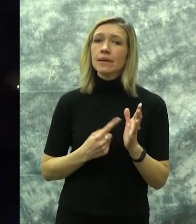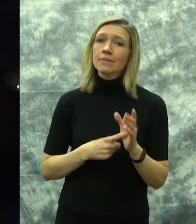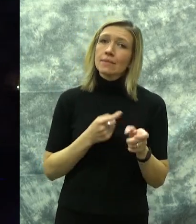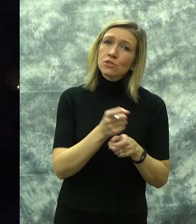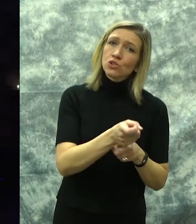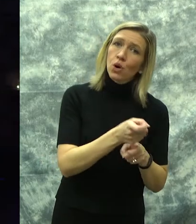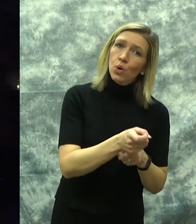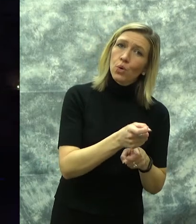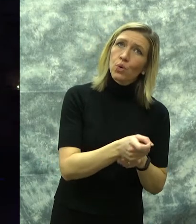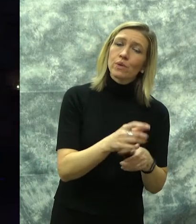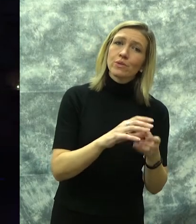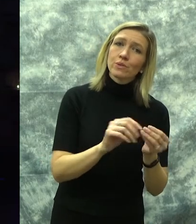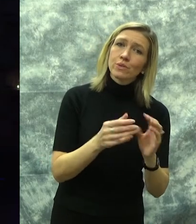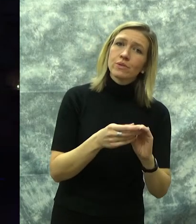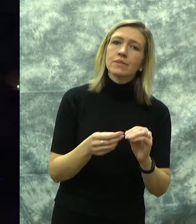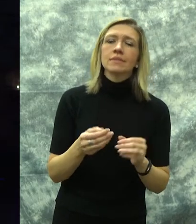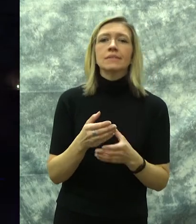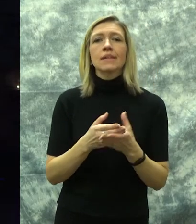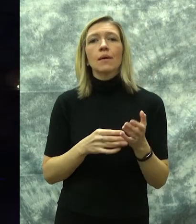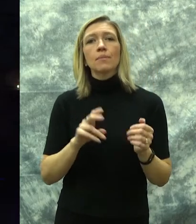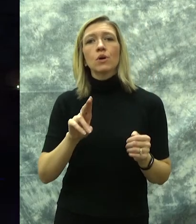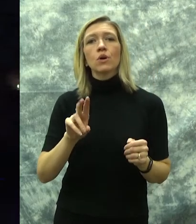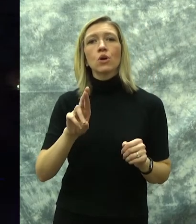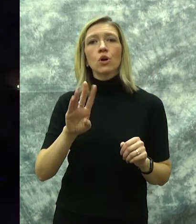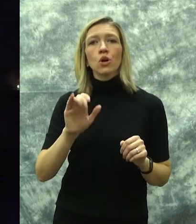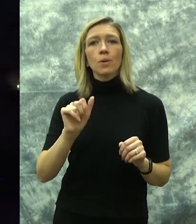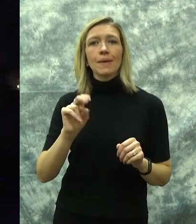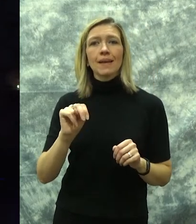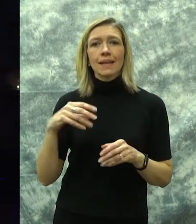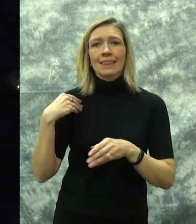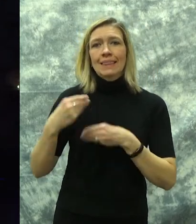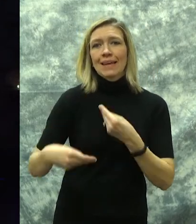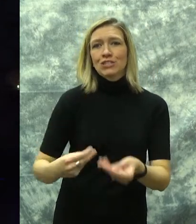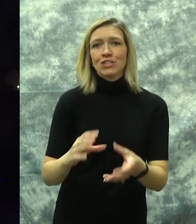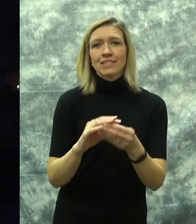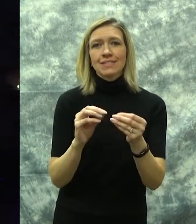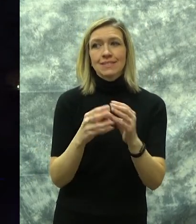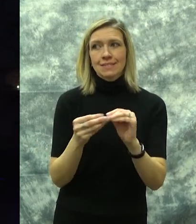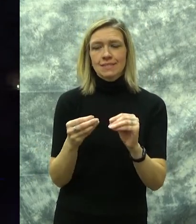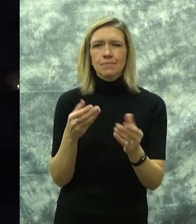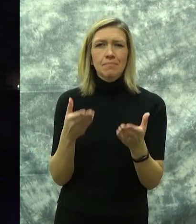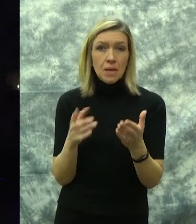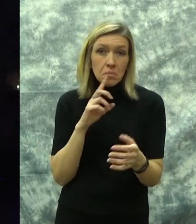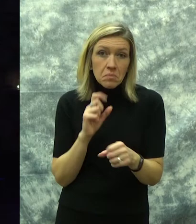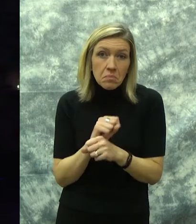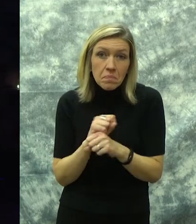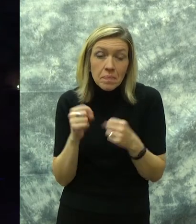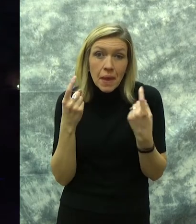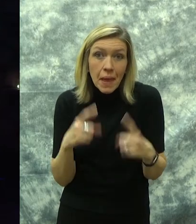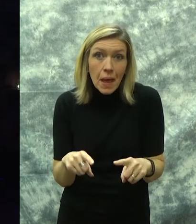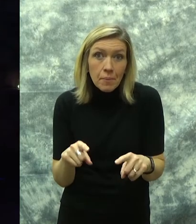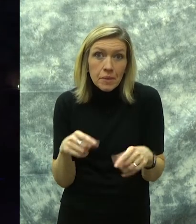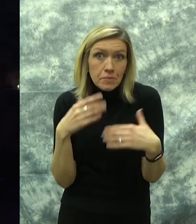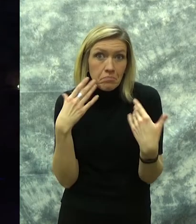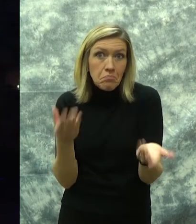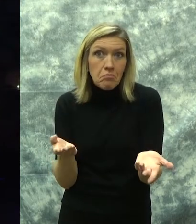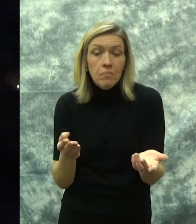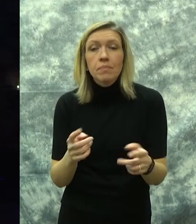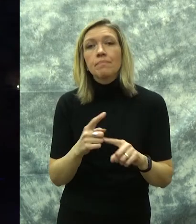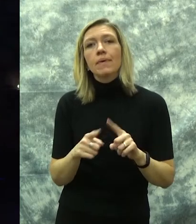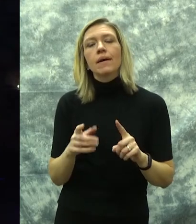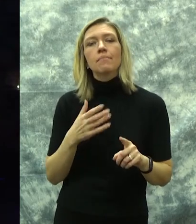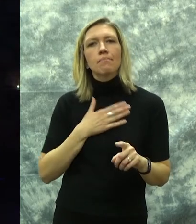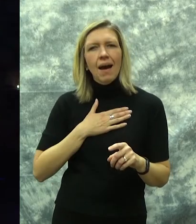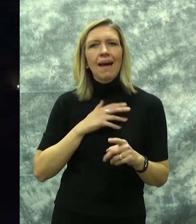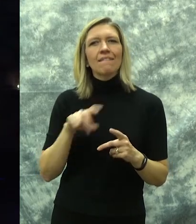some urban legend ideas that this might actually have happened at one point. But the version of it that I'm bringing to us